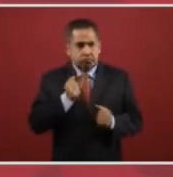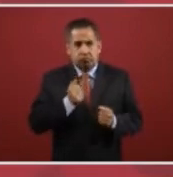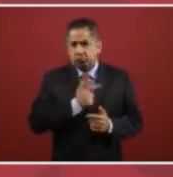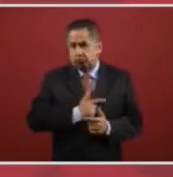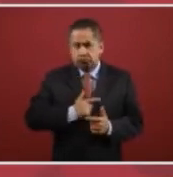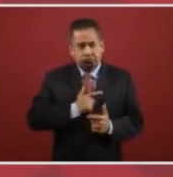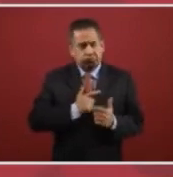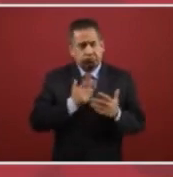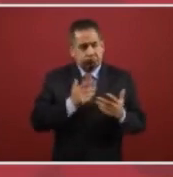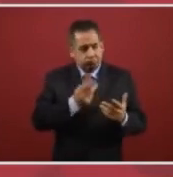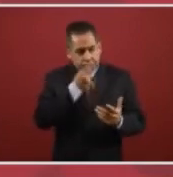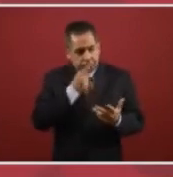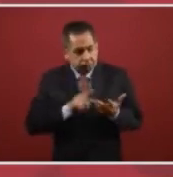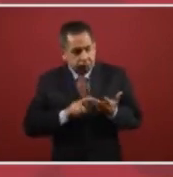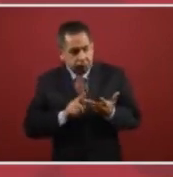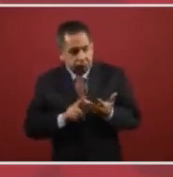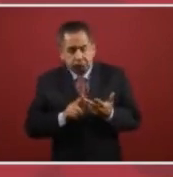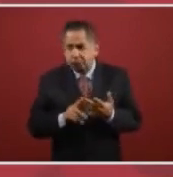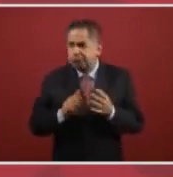was very happy